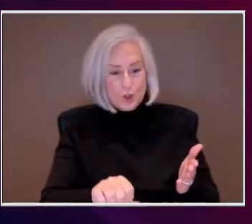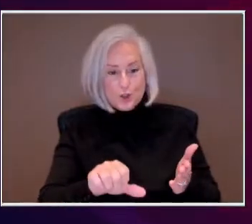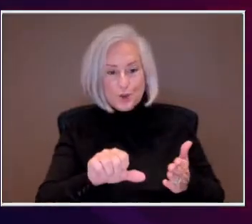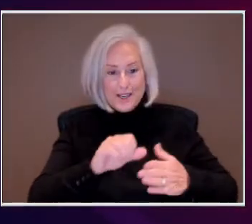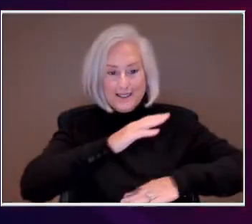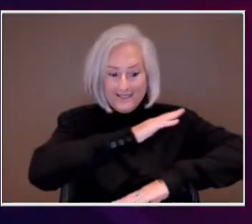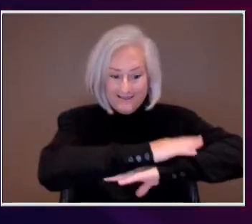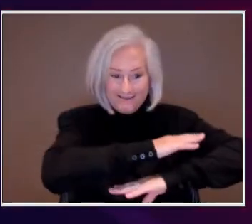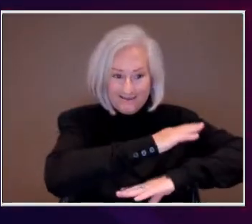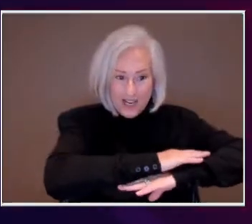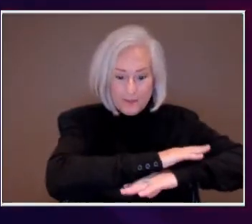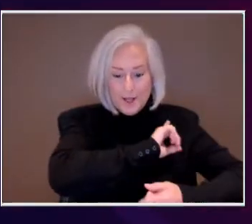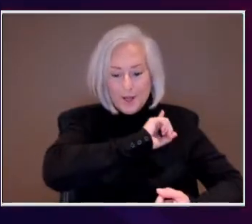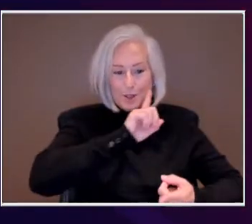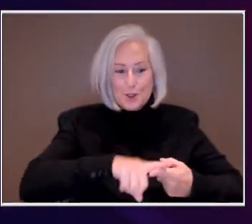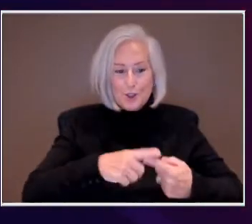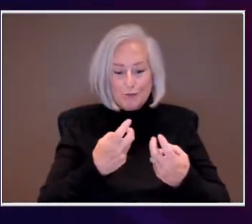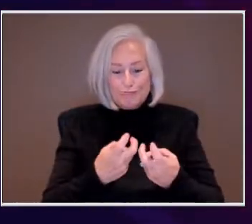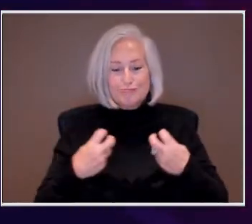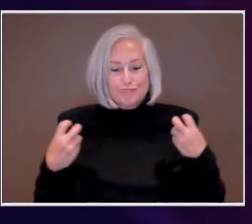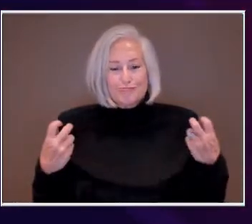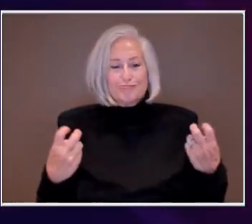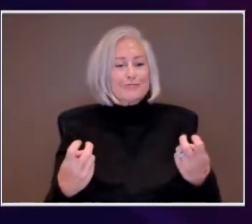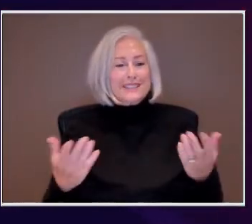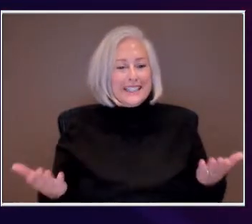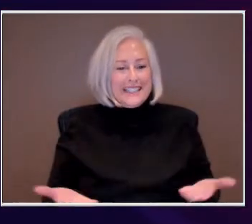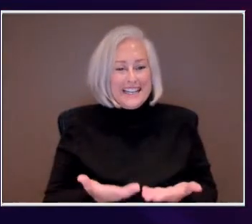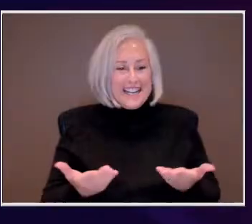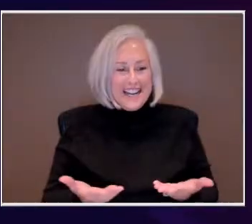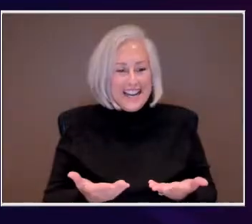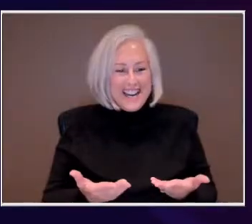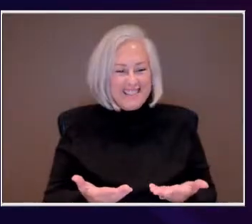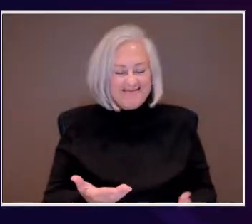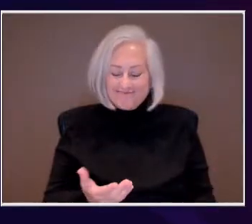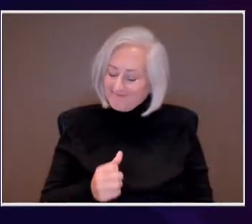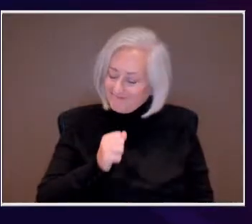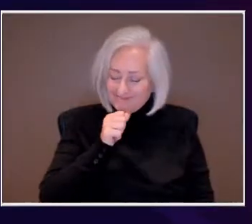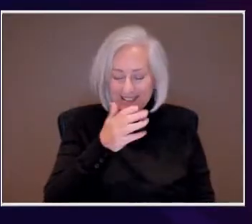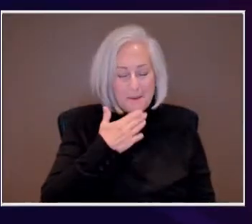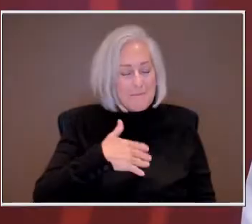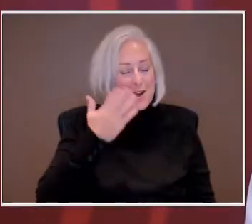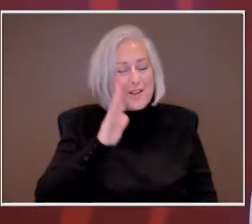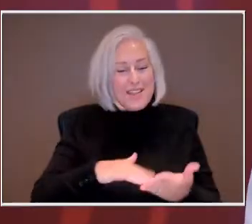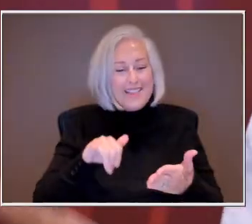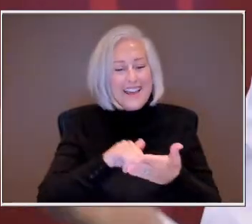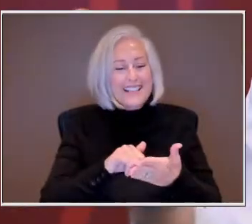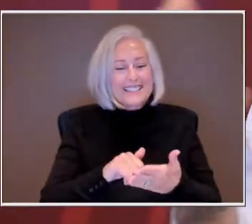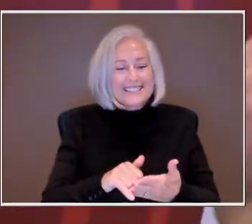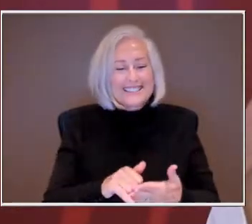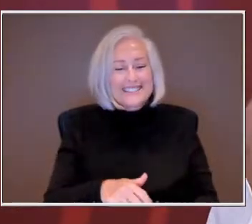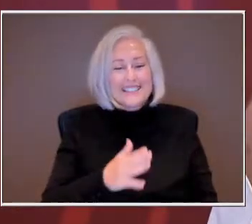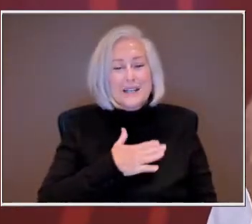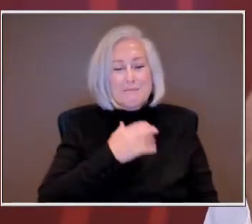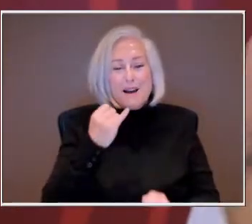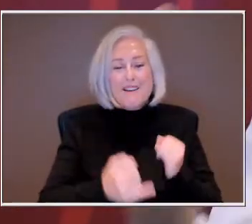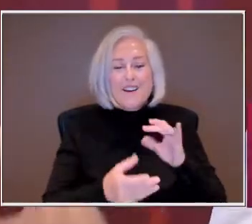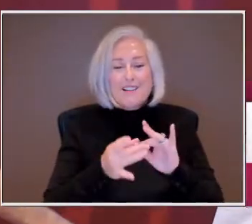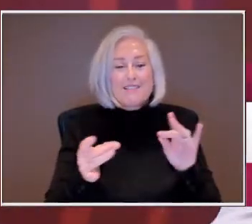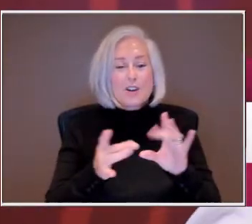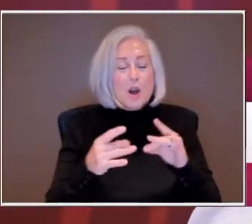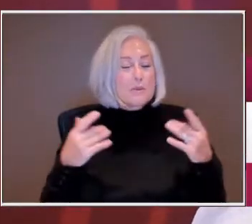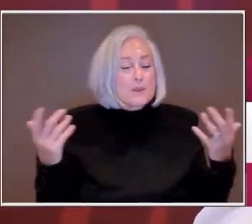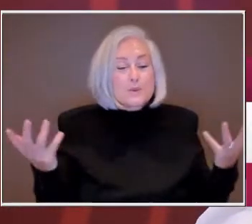the anchor desk. Yeah. Here you are. Doesn't get better than that. Right. I think my final takeaways is it's